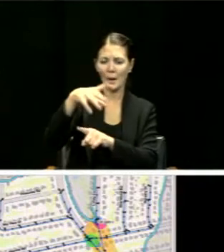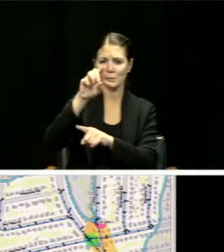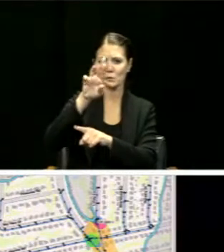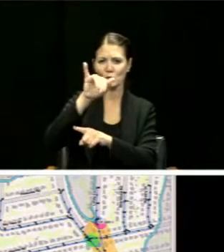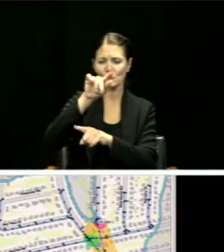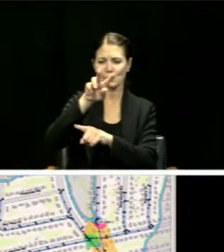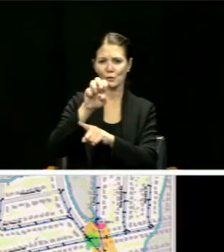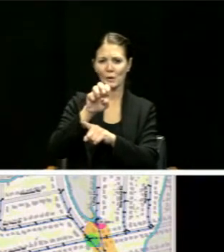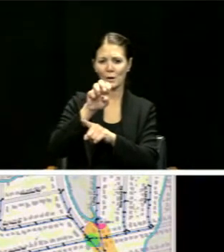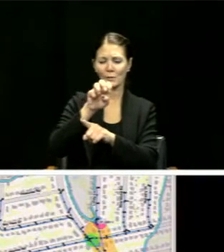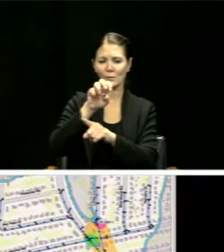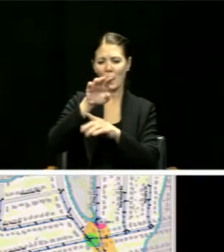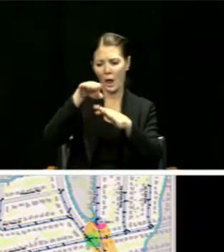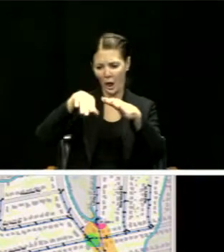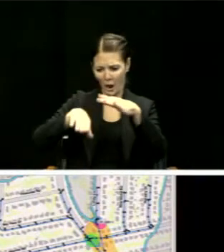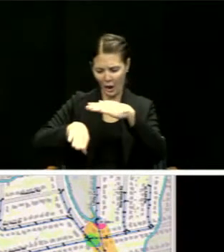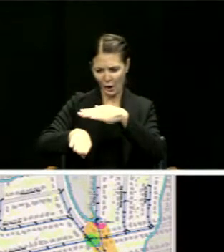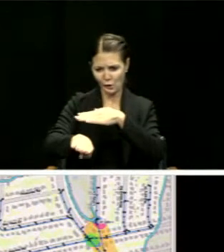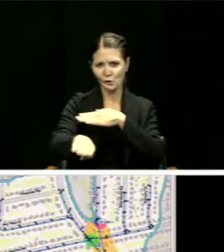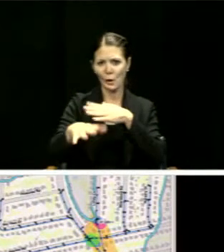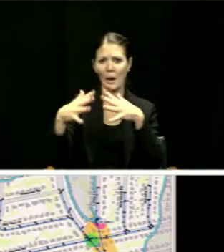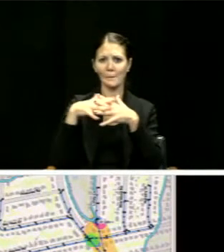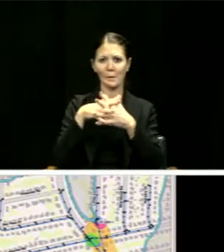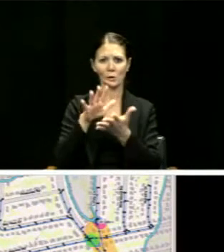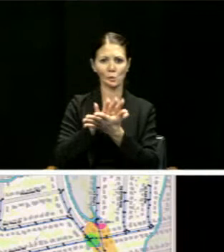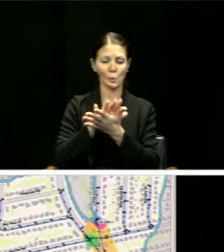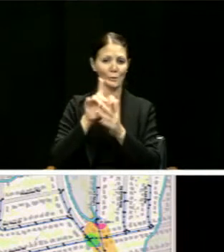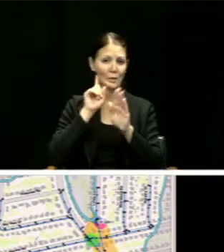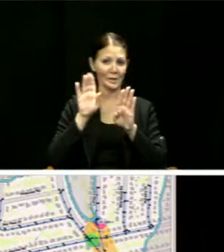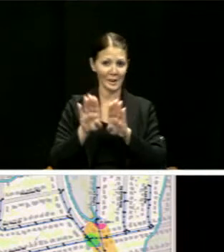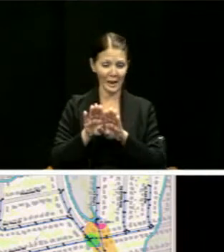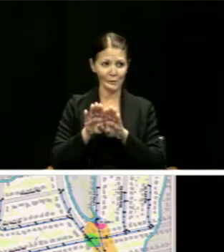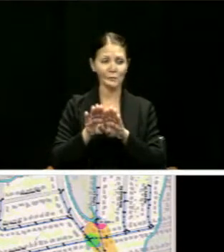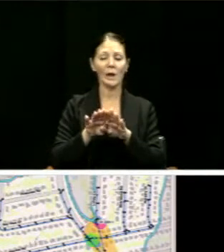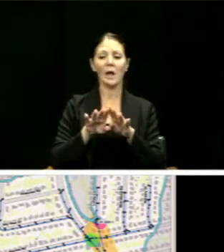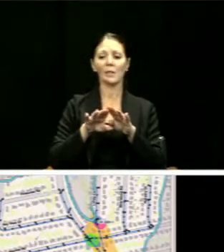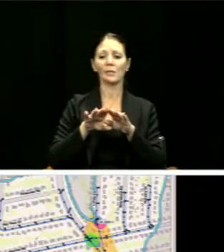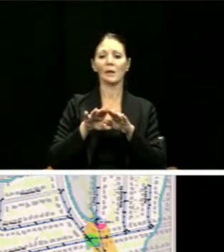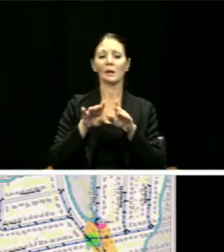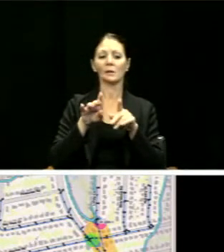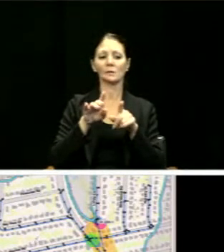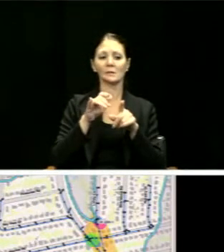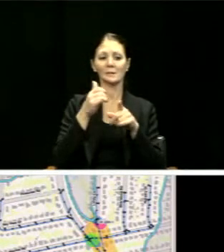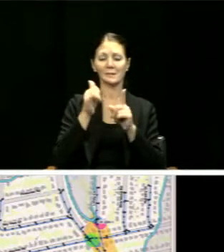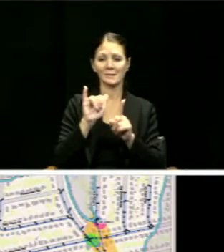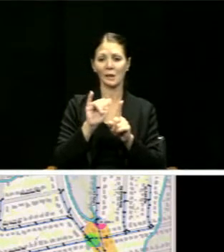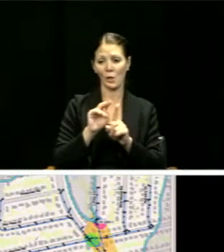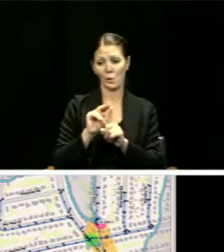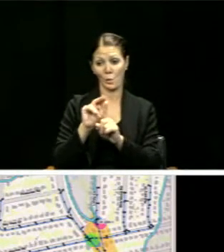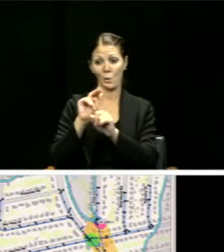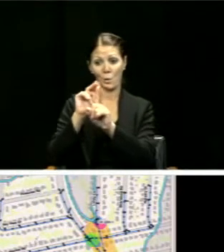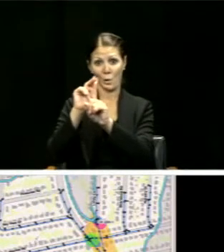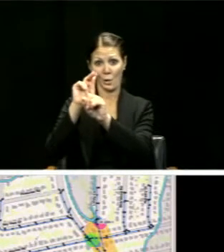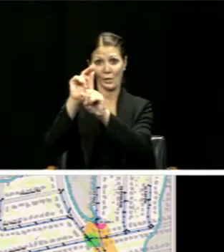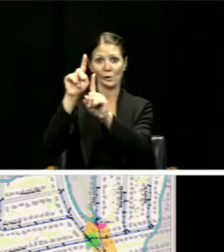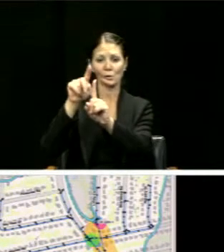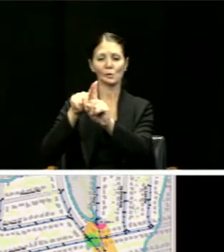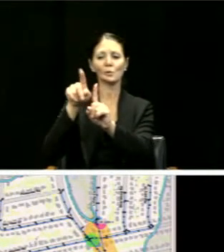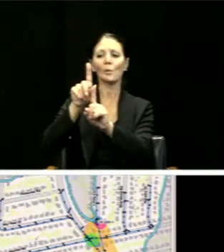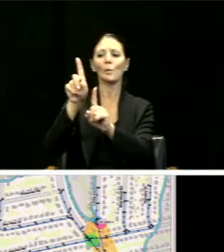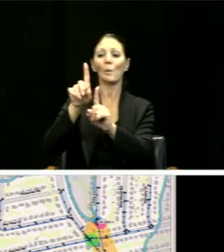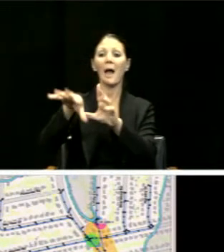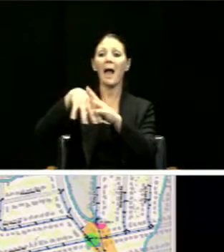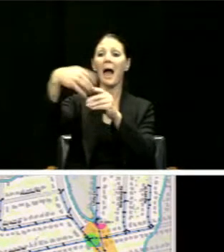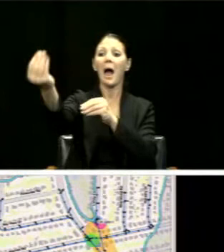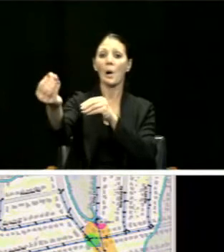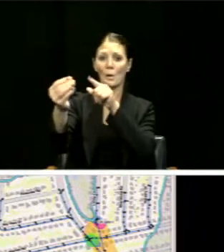cross-country underneath the American School for the Deaf, and then flows still in a northerly direction towards its outlet, which